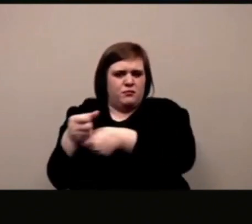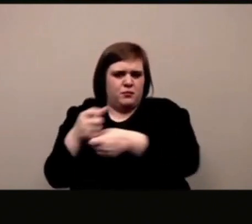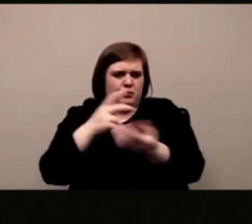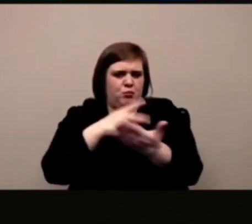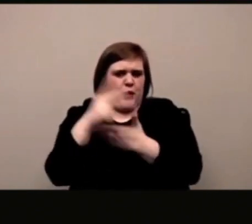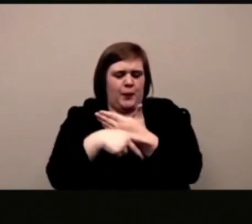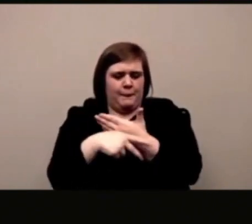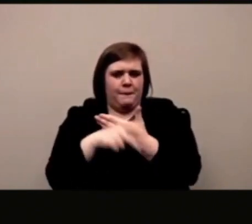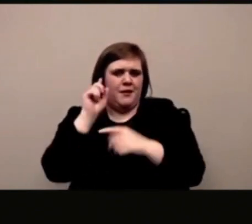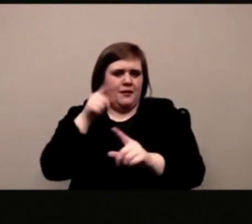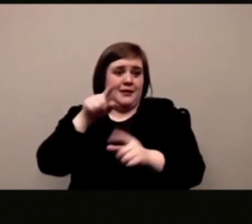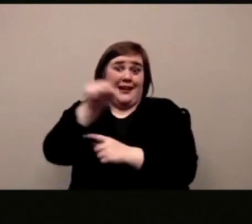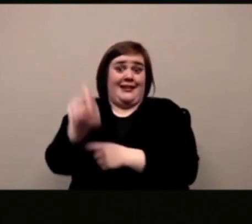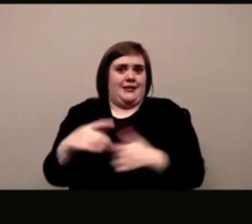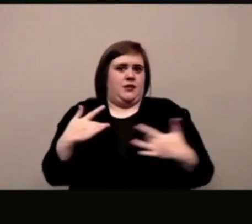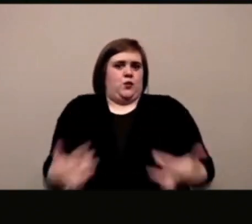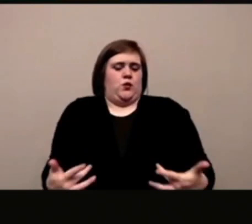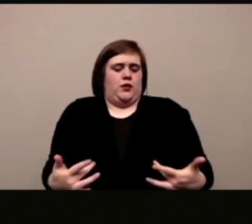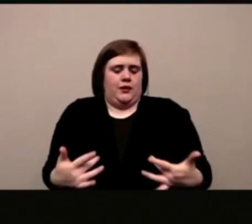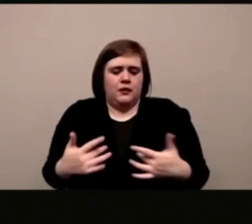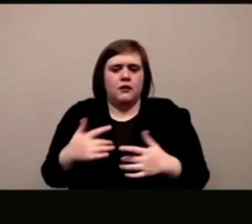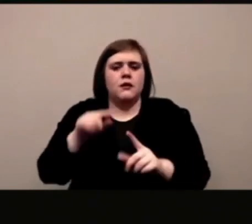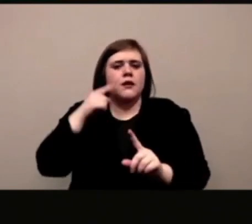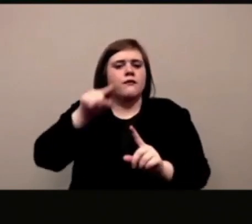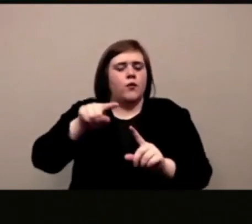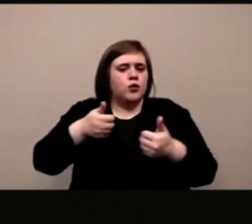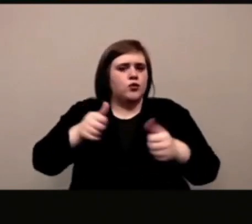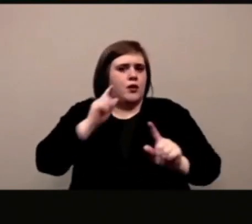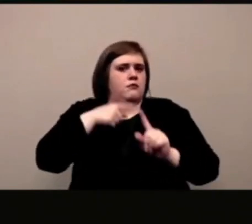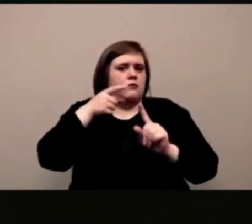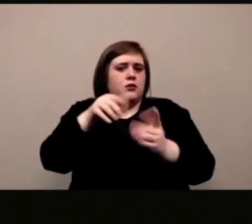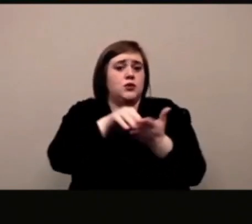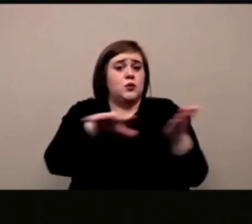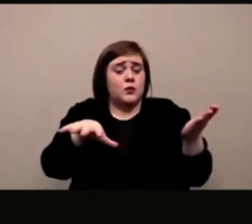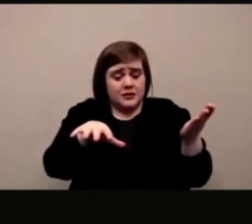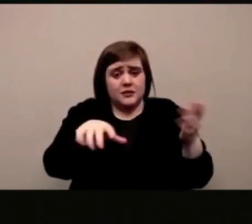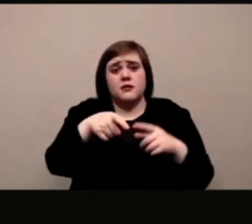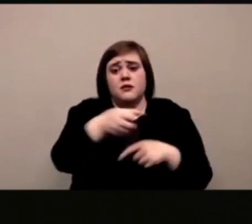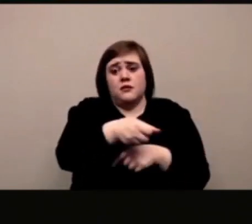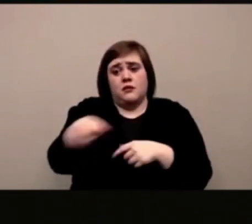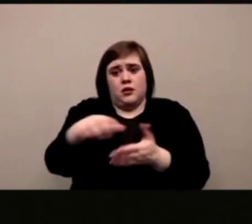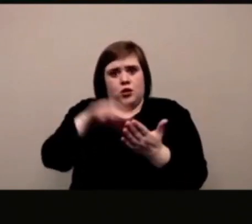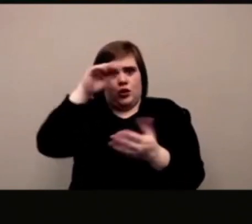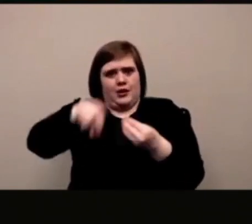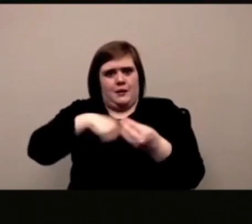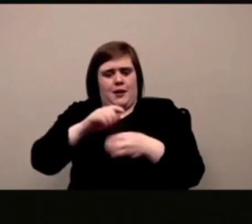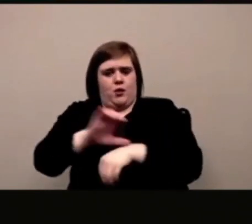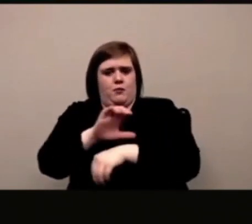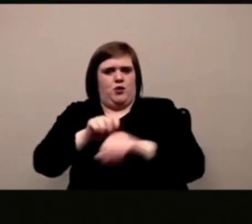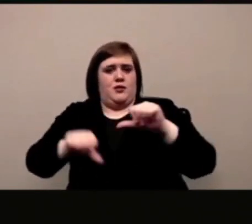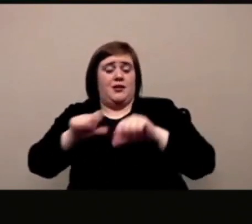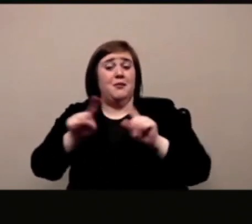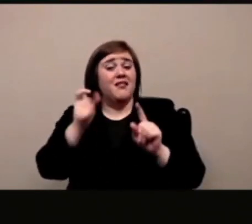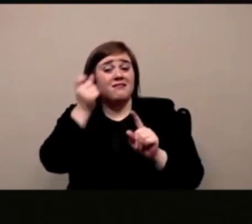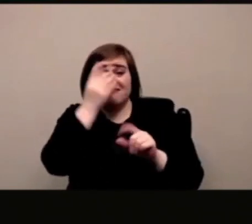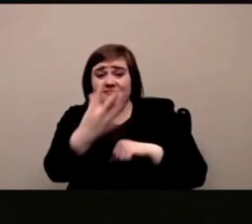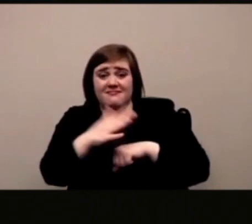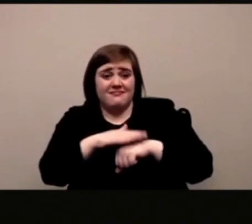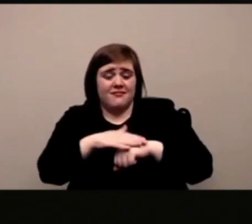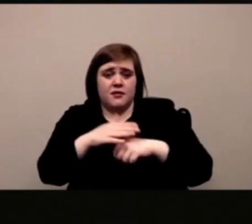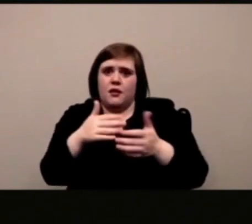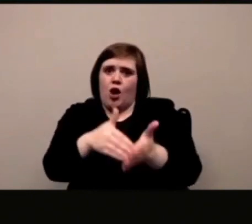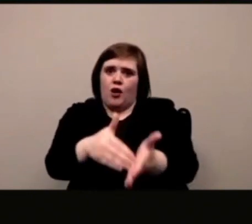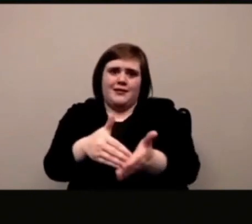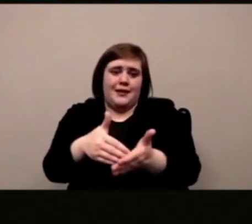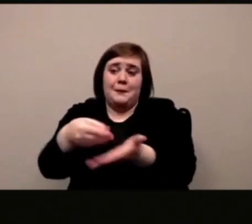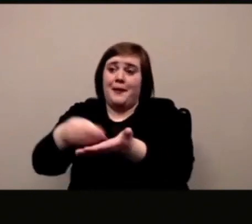in Texas, usually for trying to get students into learning about computer science. But oftentimes when the money comes